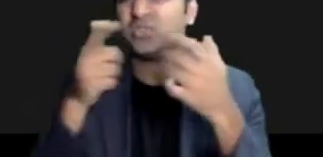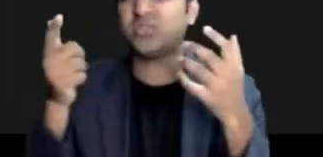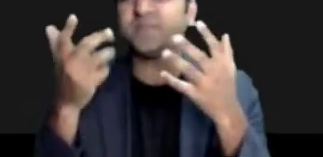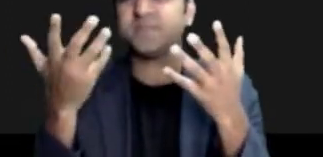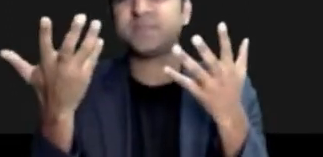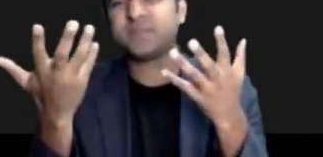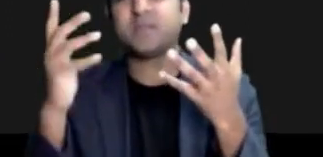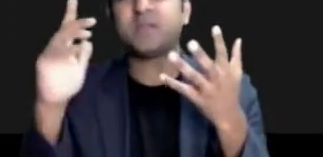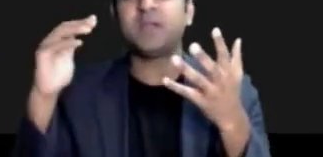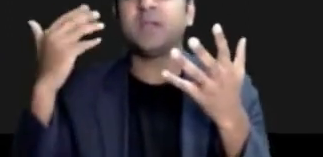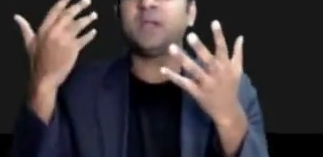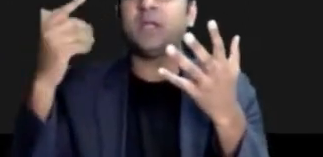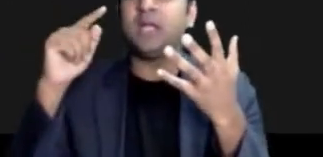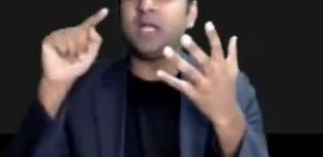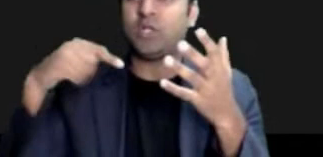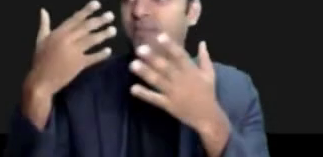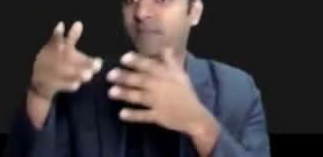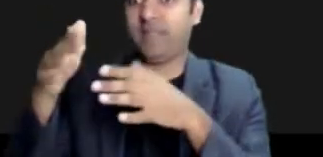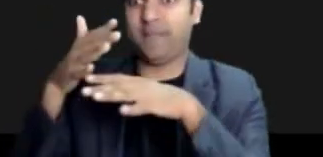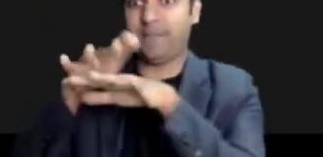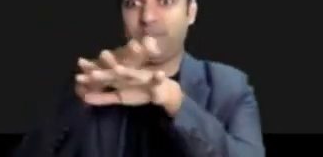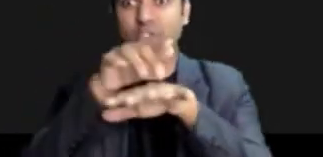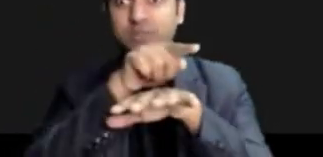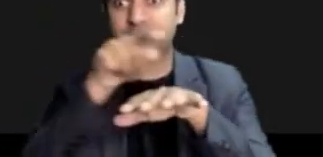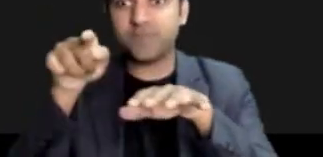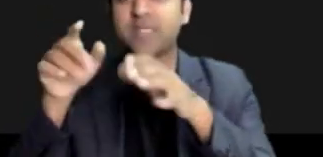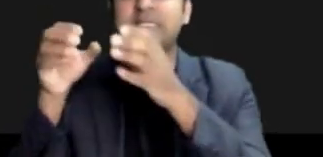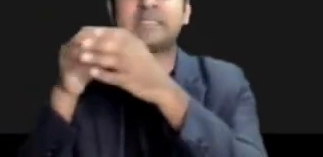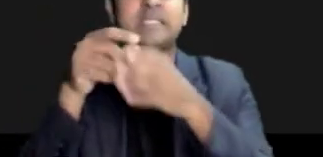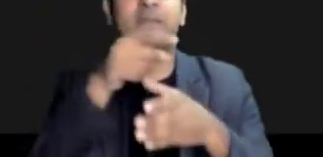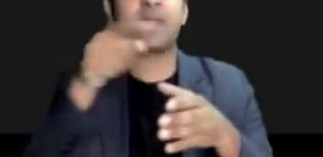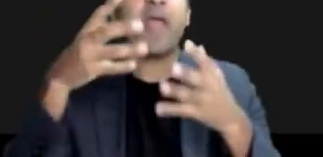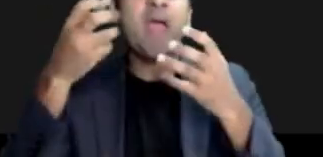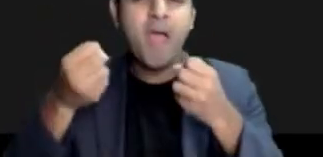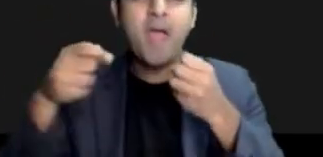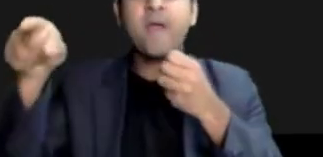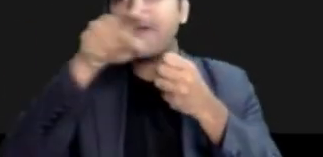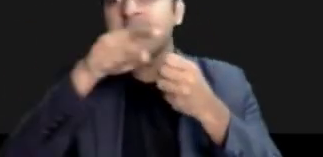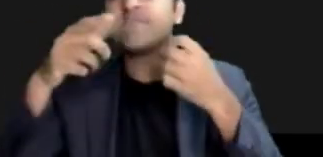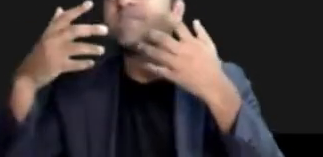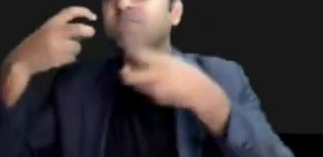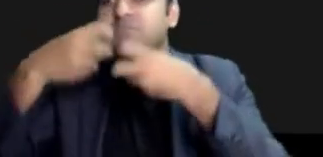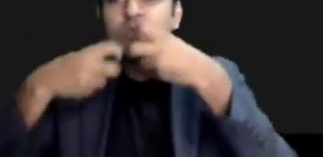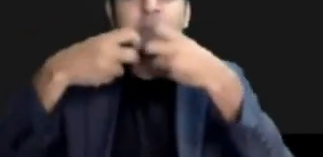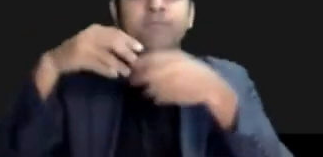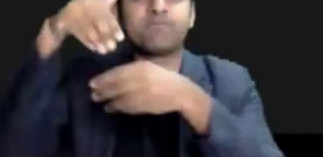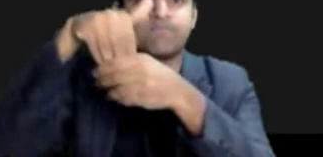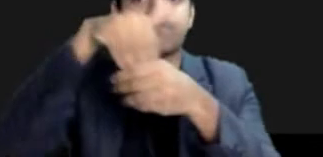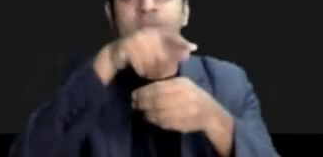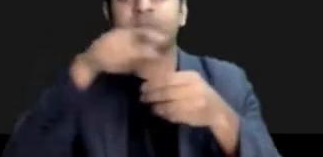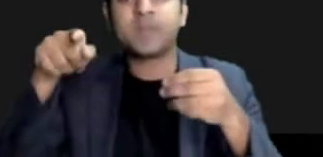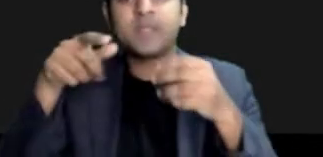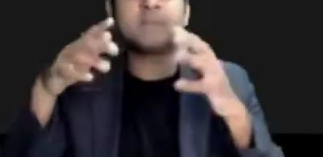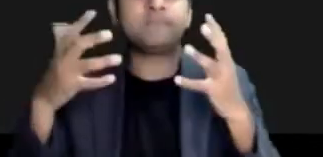issues seriously. They have to be reminded over and over again, such that they are working in the